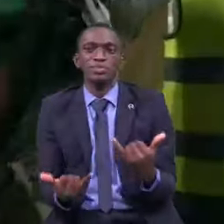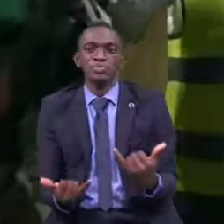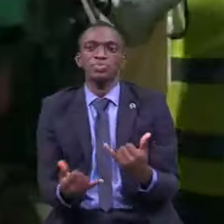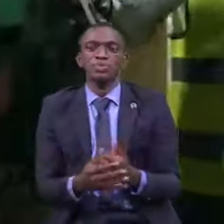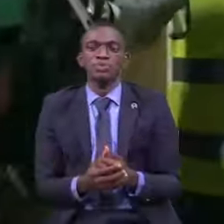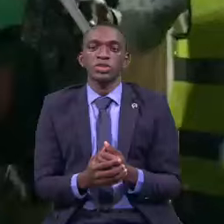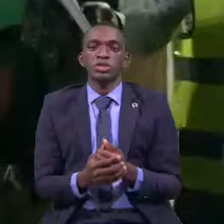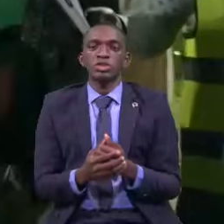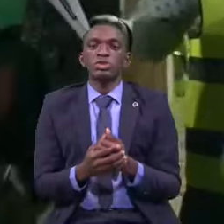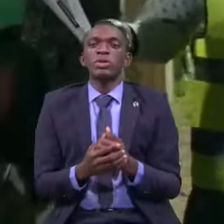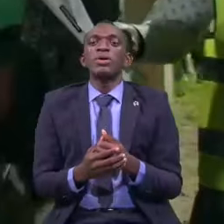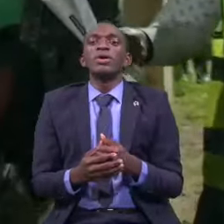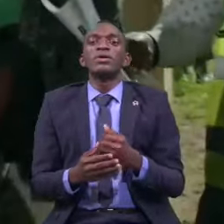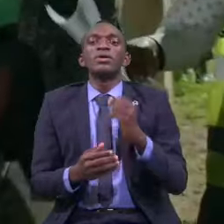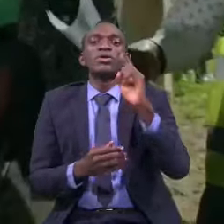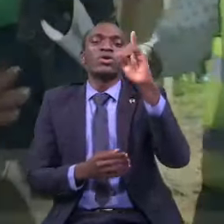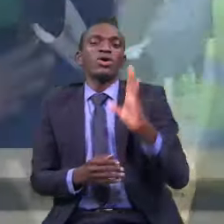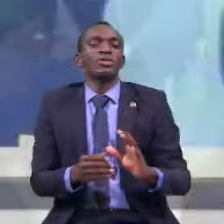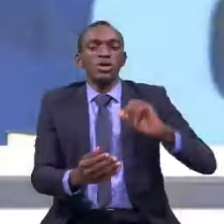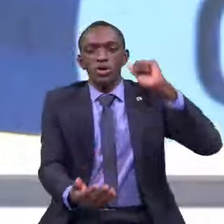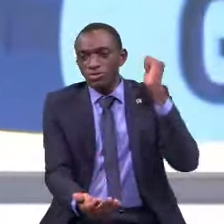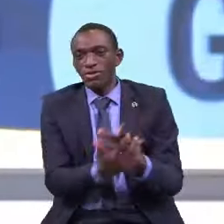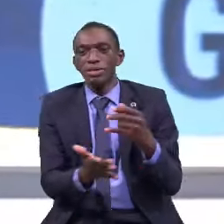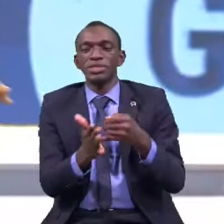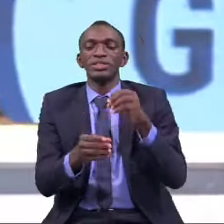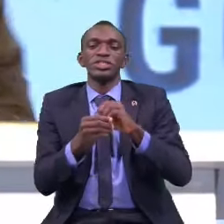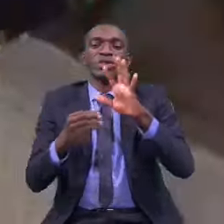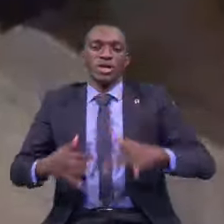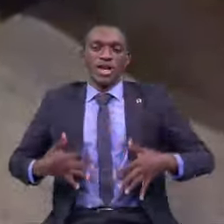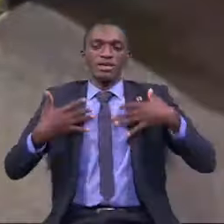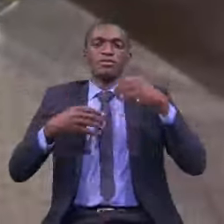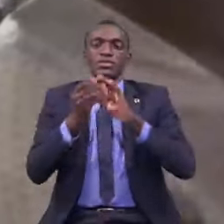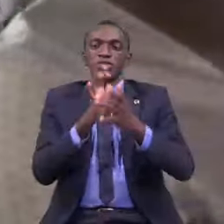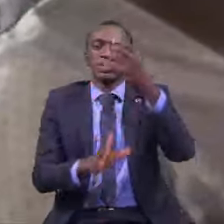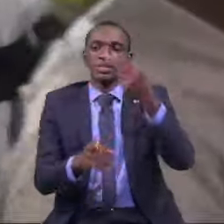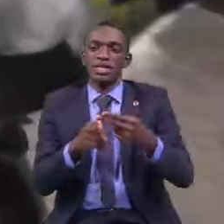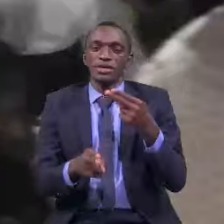The Lord confirm it in your life in Jesus' name.